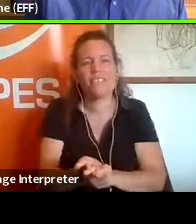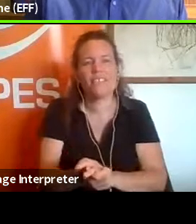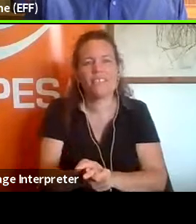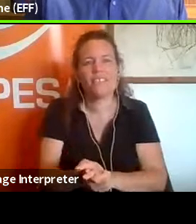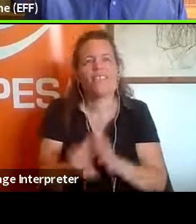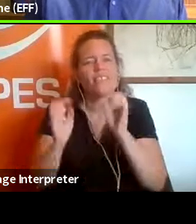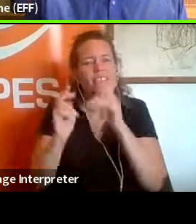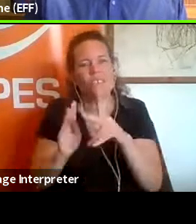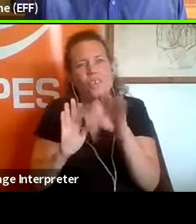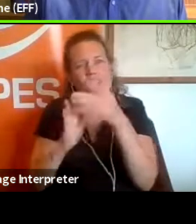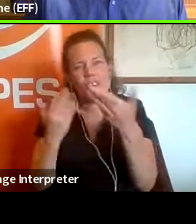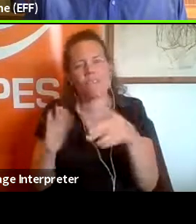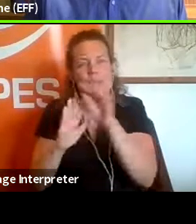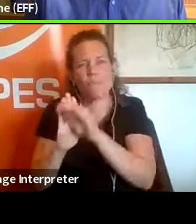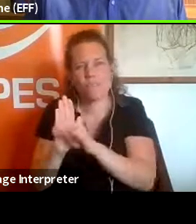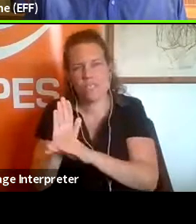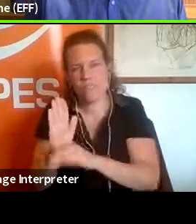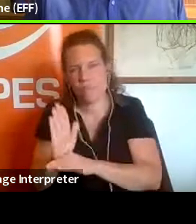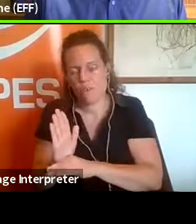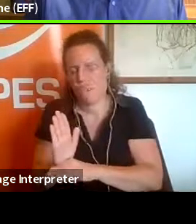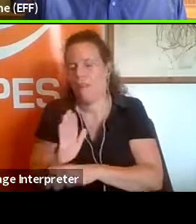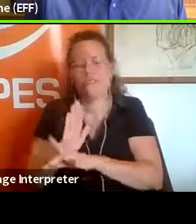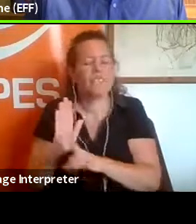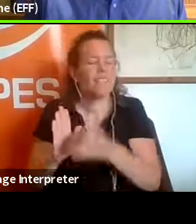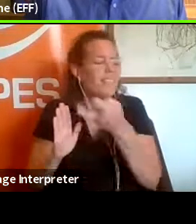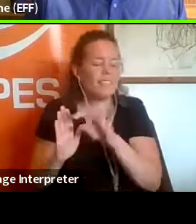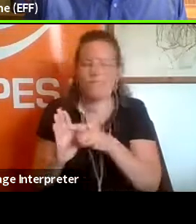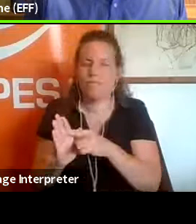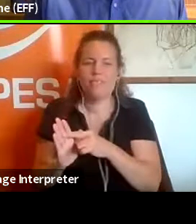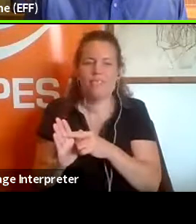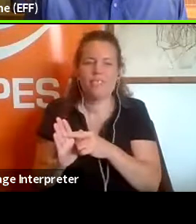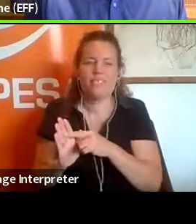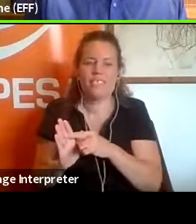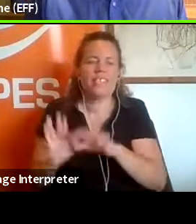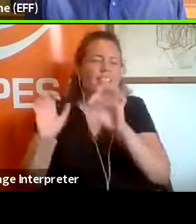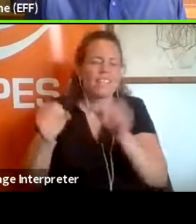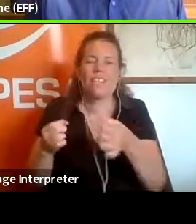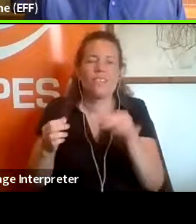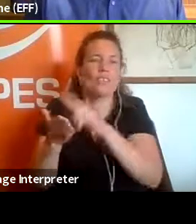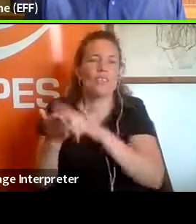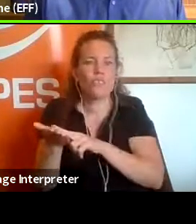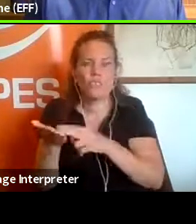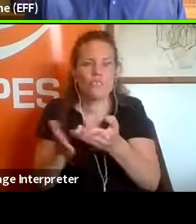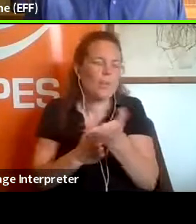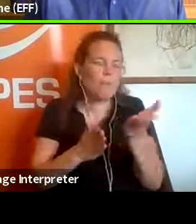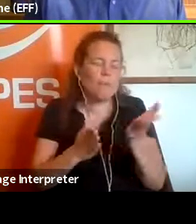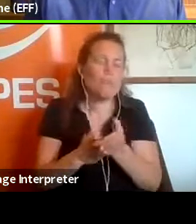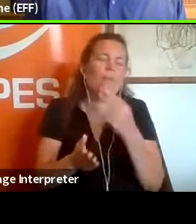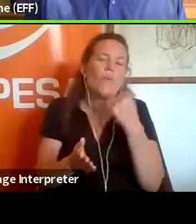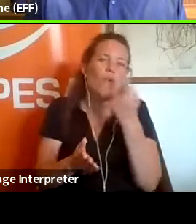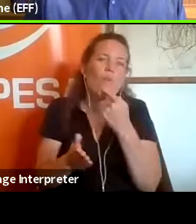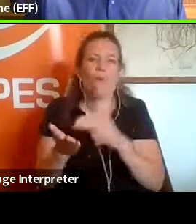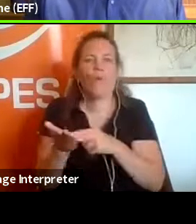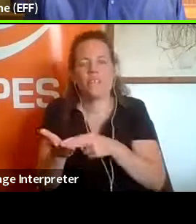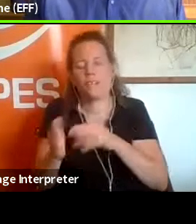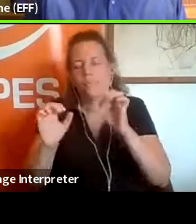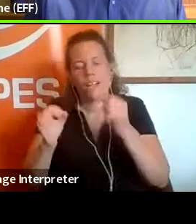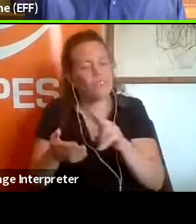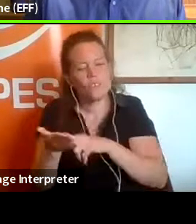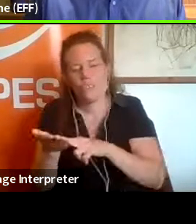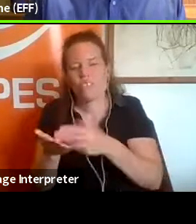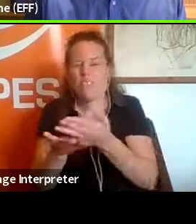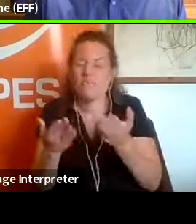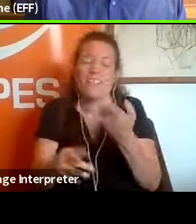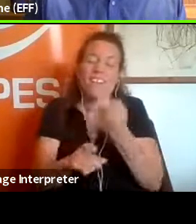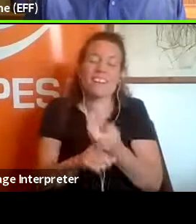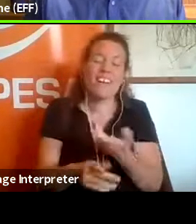principles, but they're not very effective if they're not accessible to the people who need them. So it's a